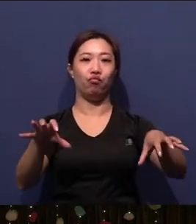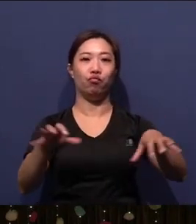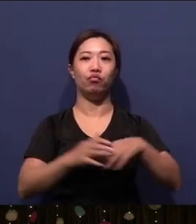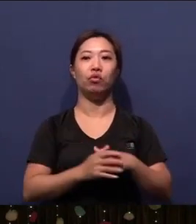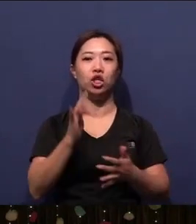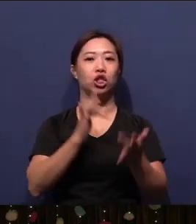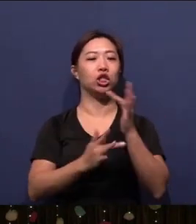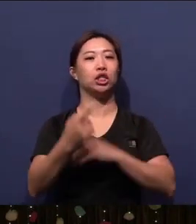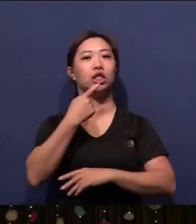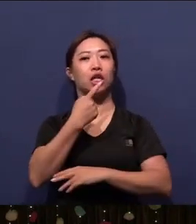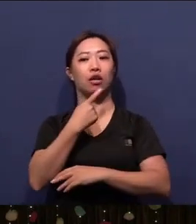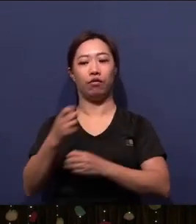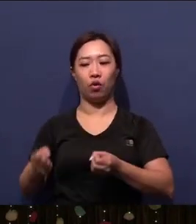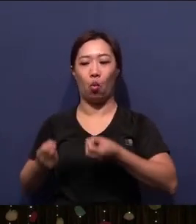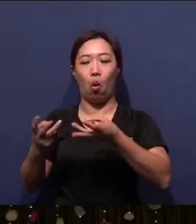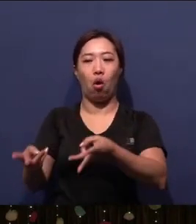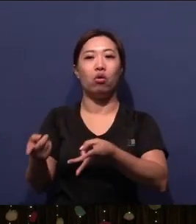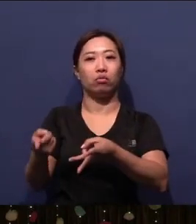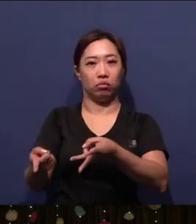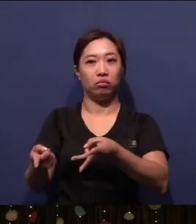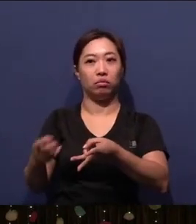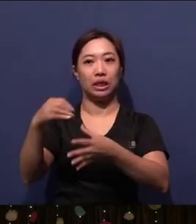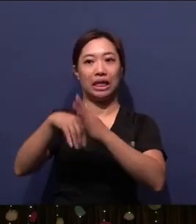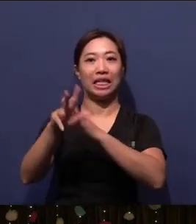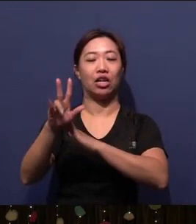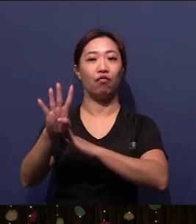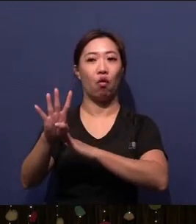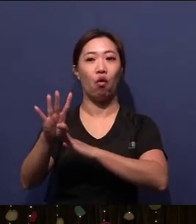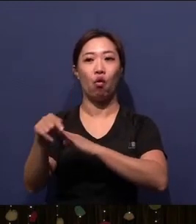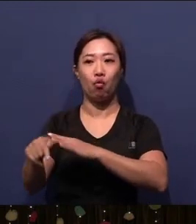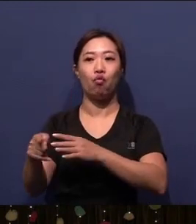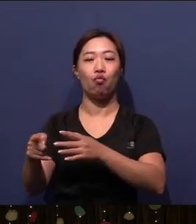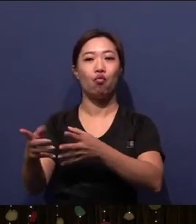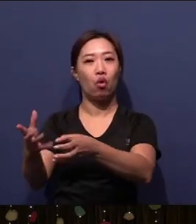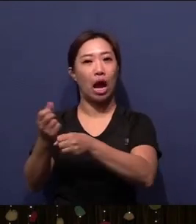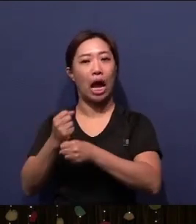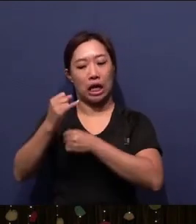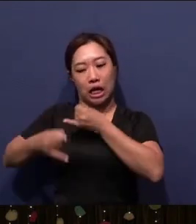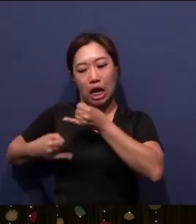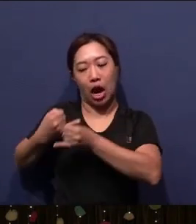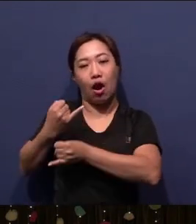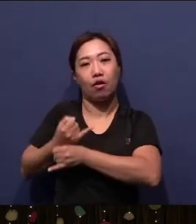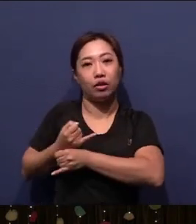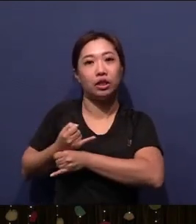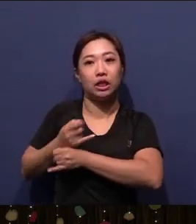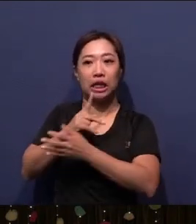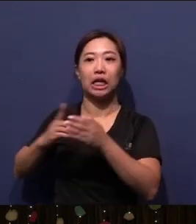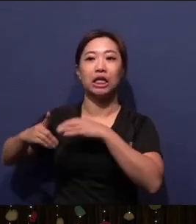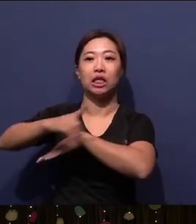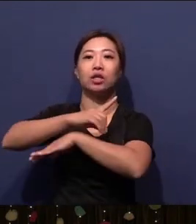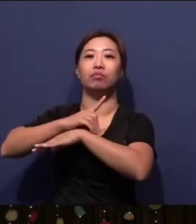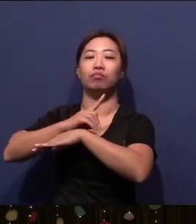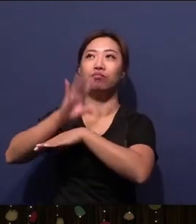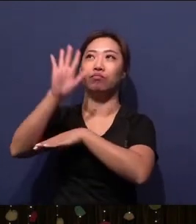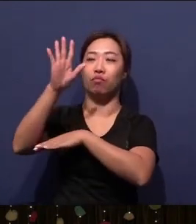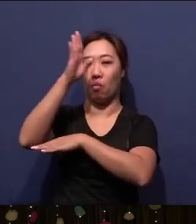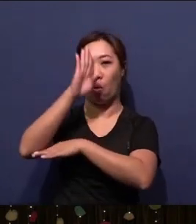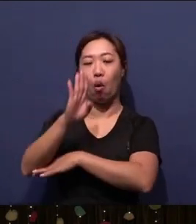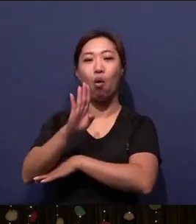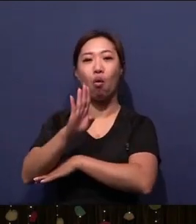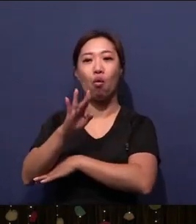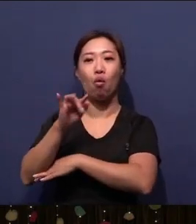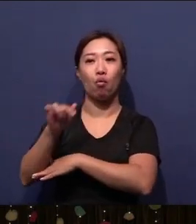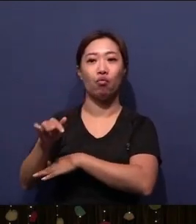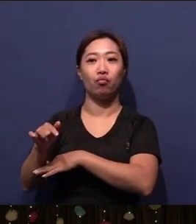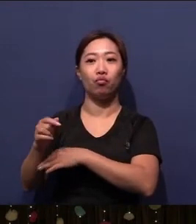Jesus states the reward in 34 is to receive the inheritance, which is the kingdom of God. And this reward is